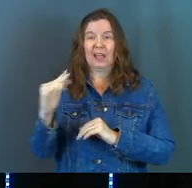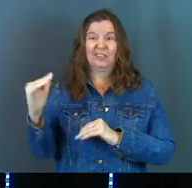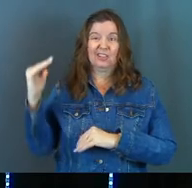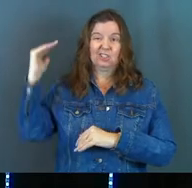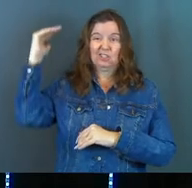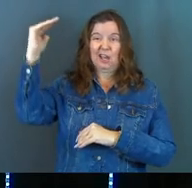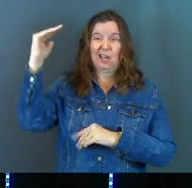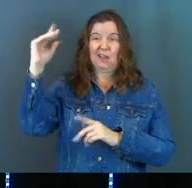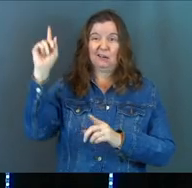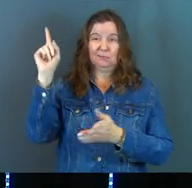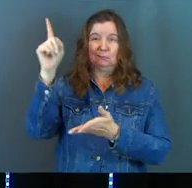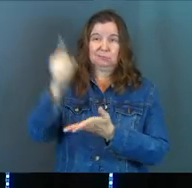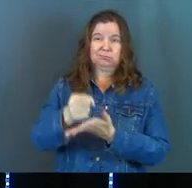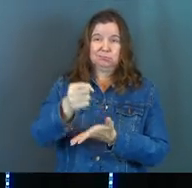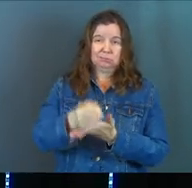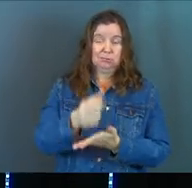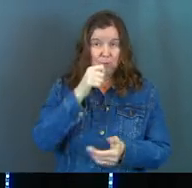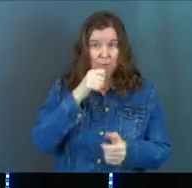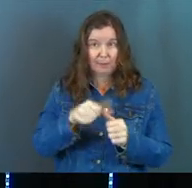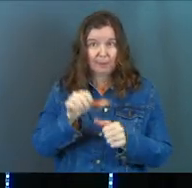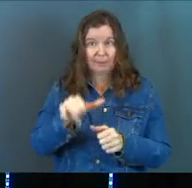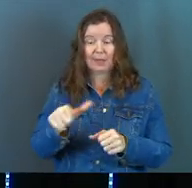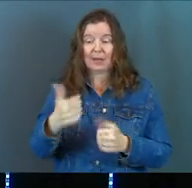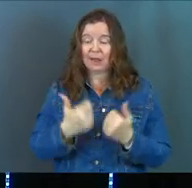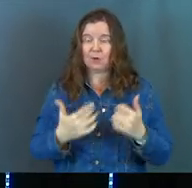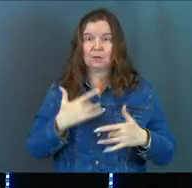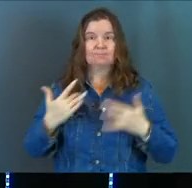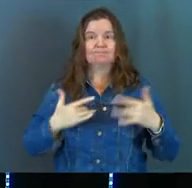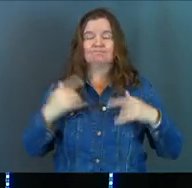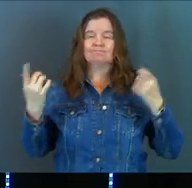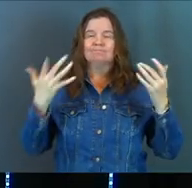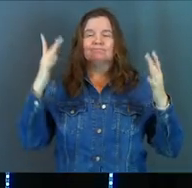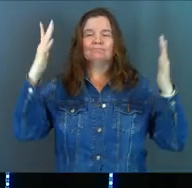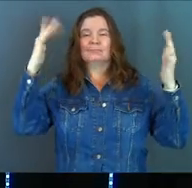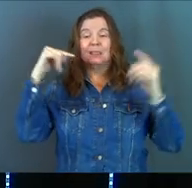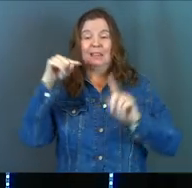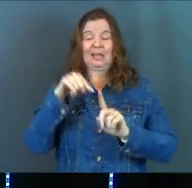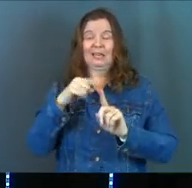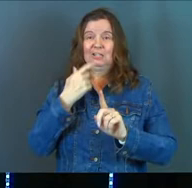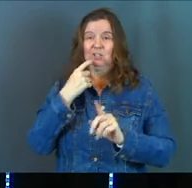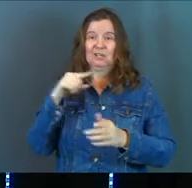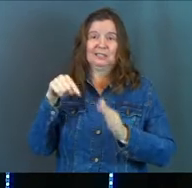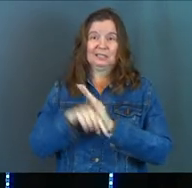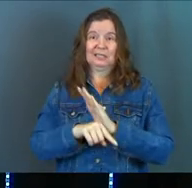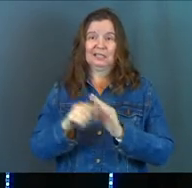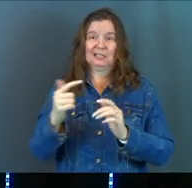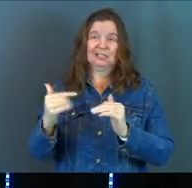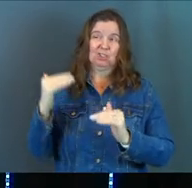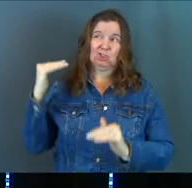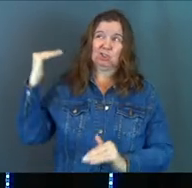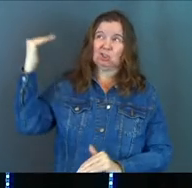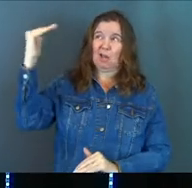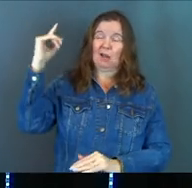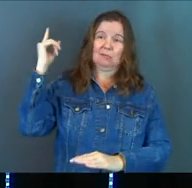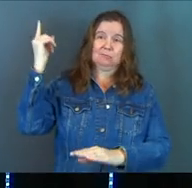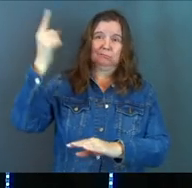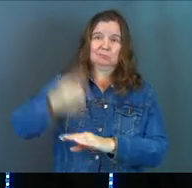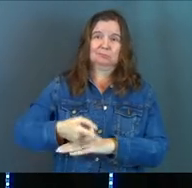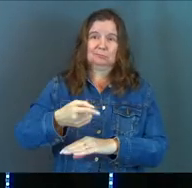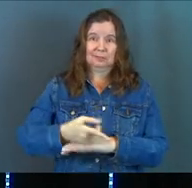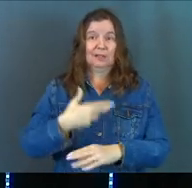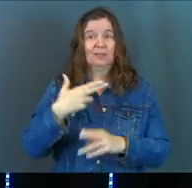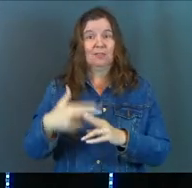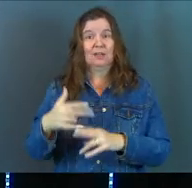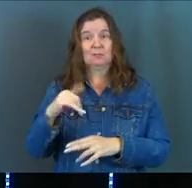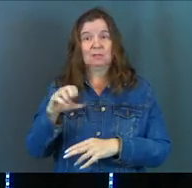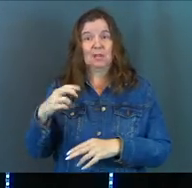moment? And everybody's absolutely pumped and celebrating that he just killed this giant in the name of